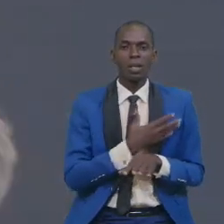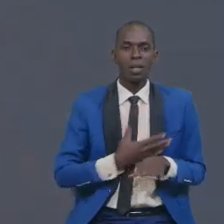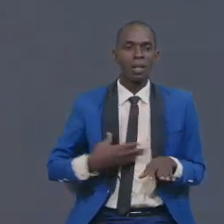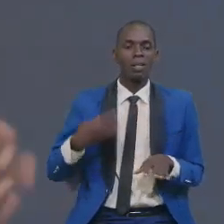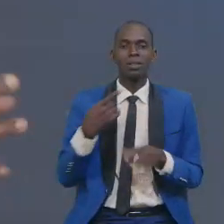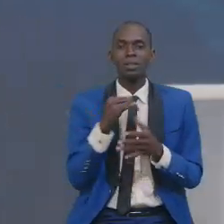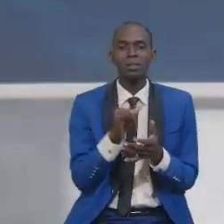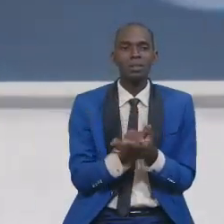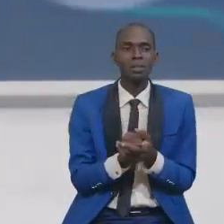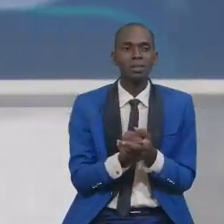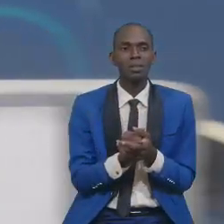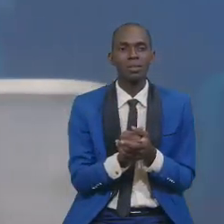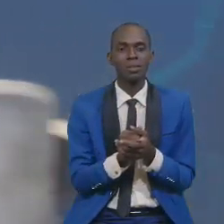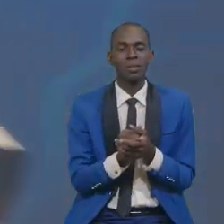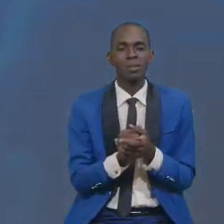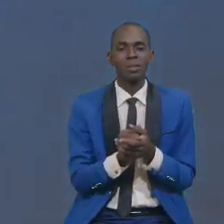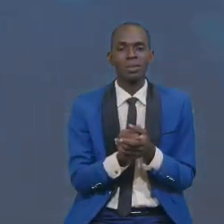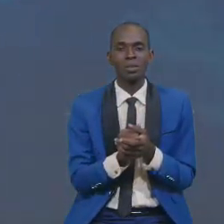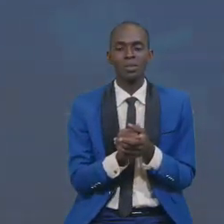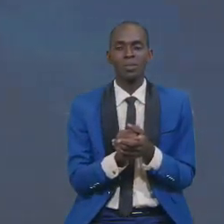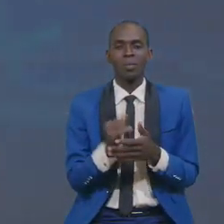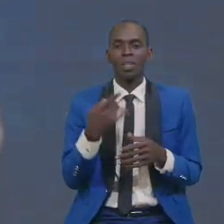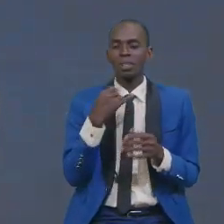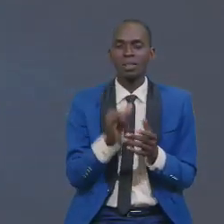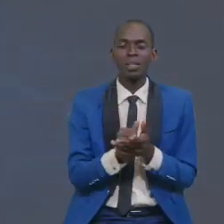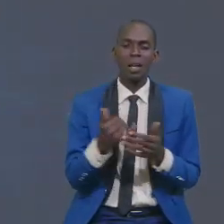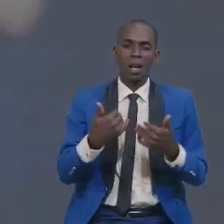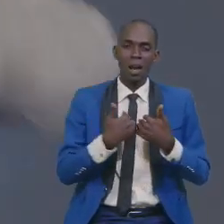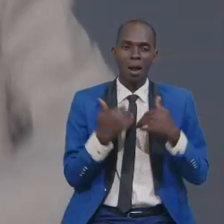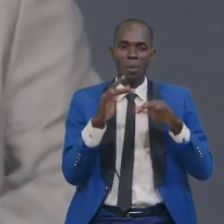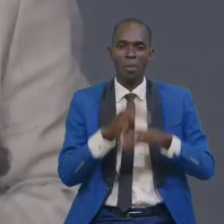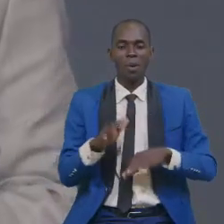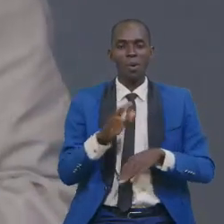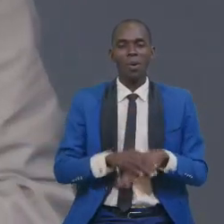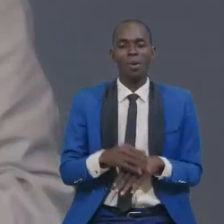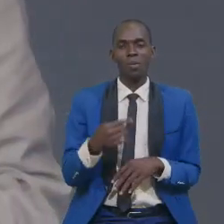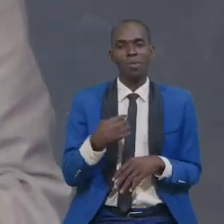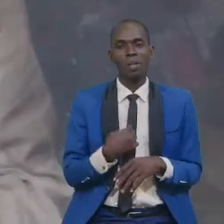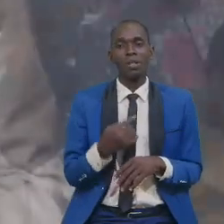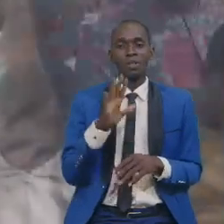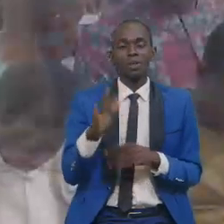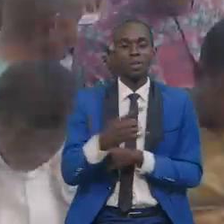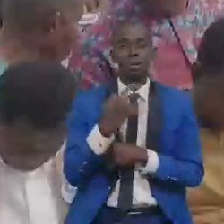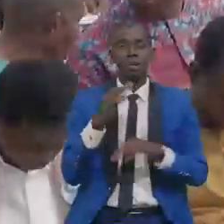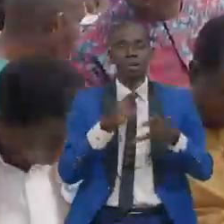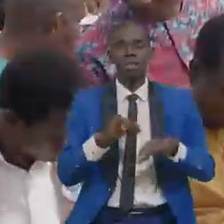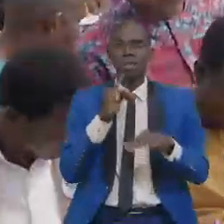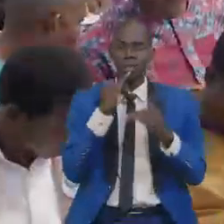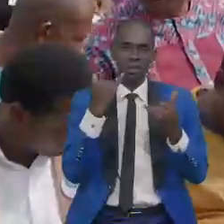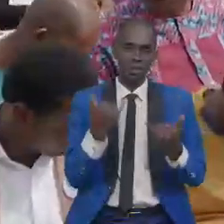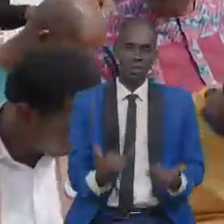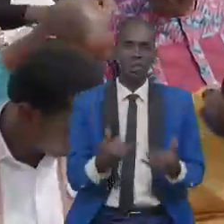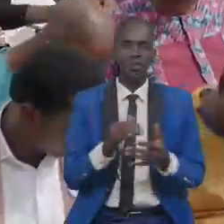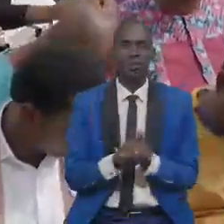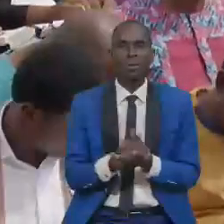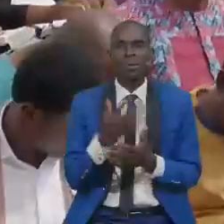he said Son of David have mercy on me your day of Mercy has come and